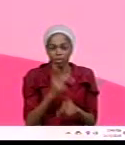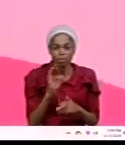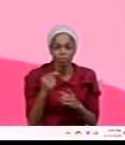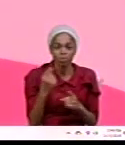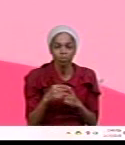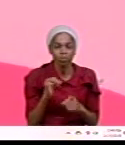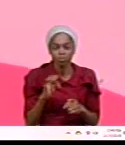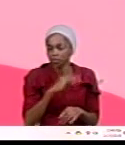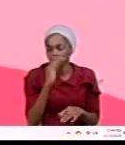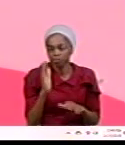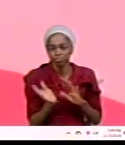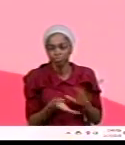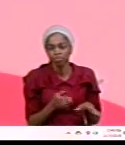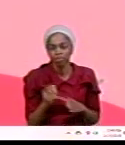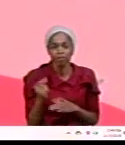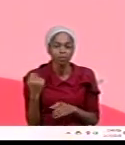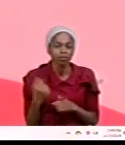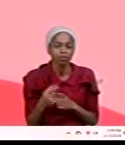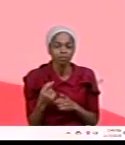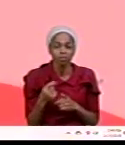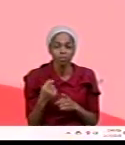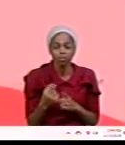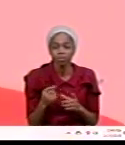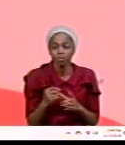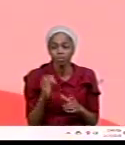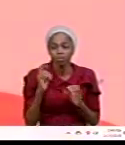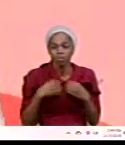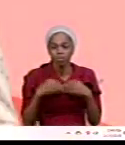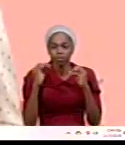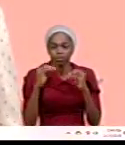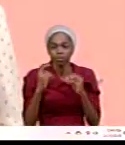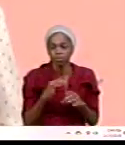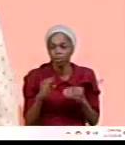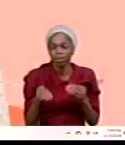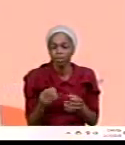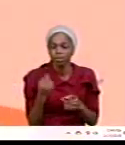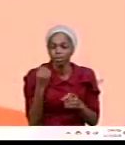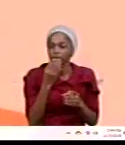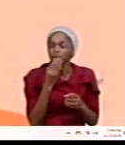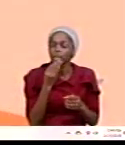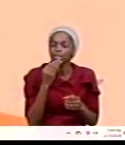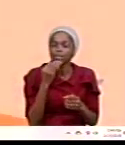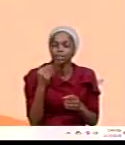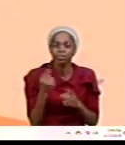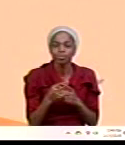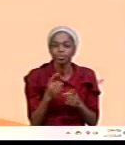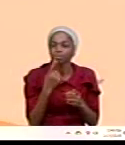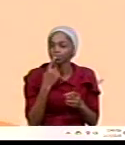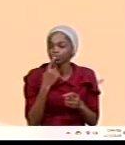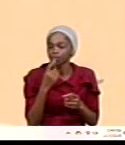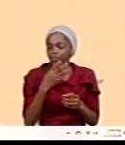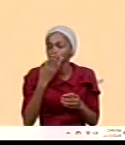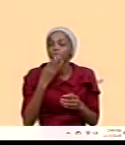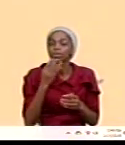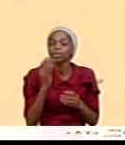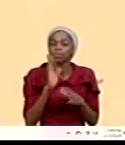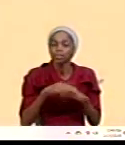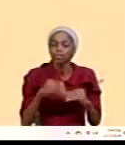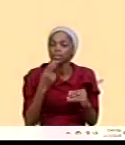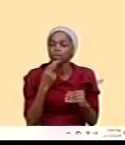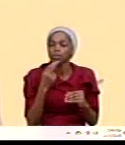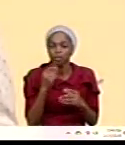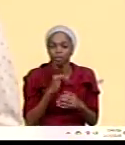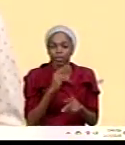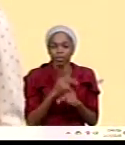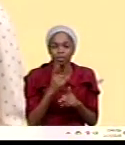sweeter than honey to my mouth. Through thy precept I get understanding, therefore I hate every false way. Thy word is a lamp unto my feet, and